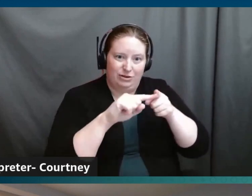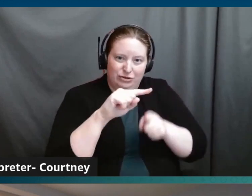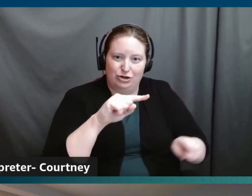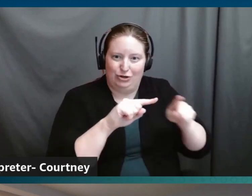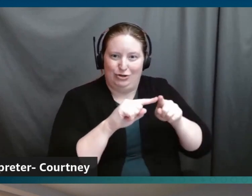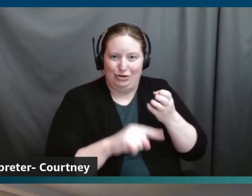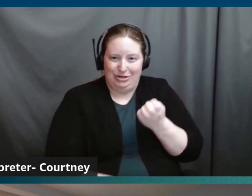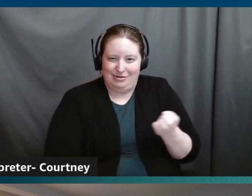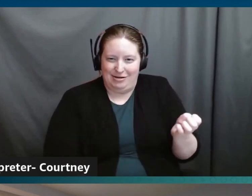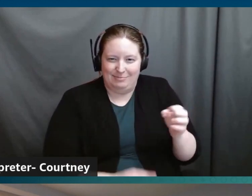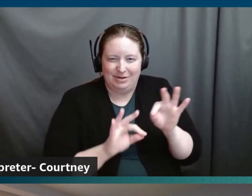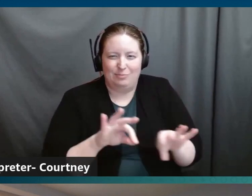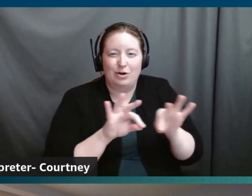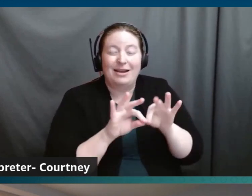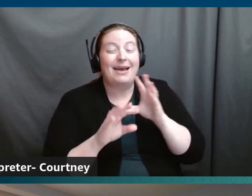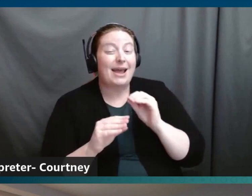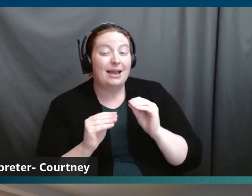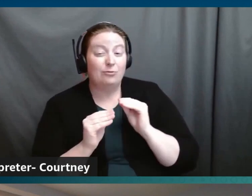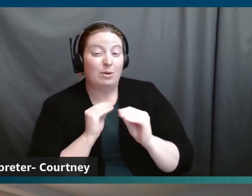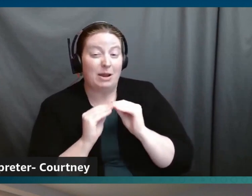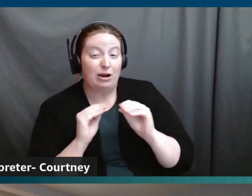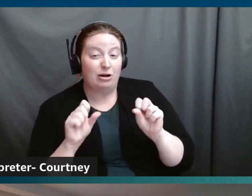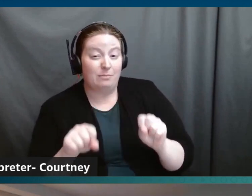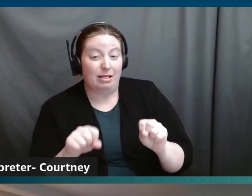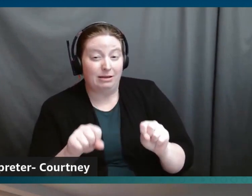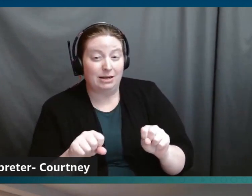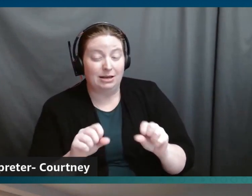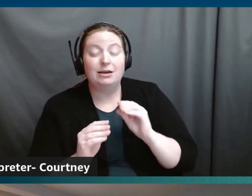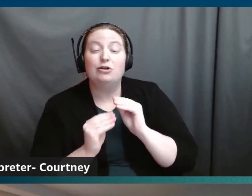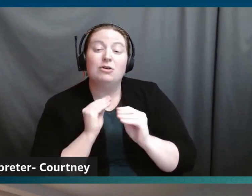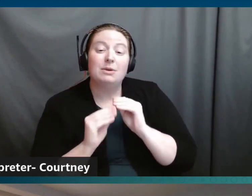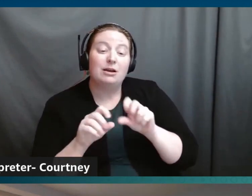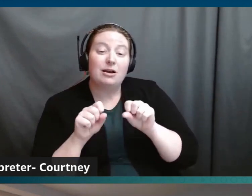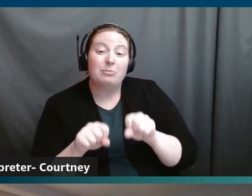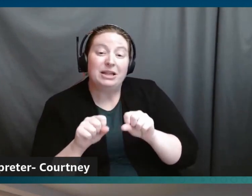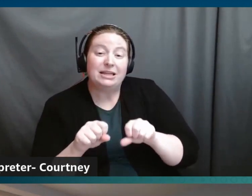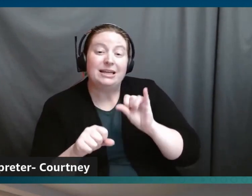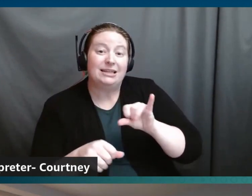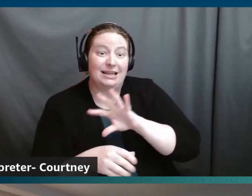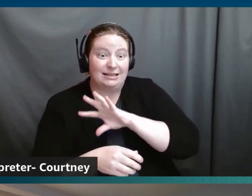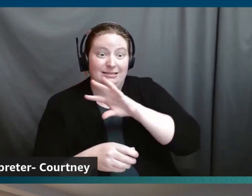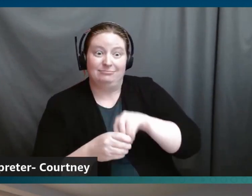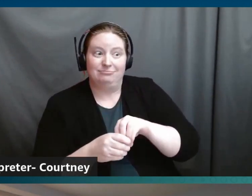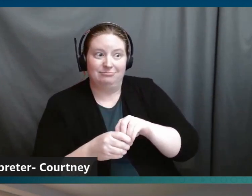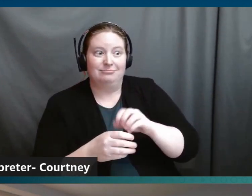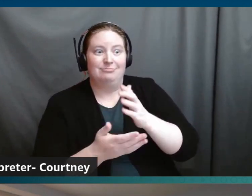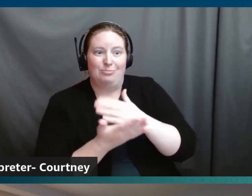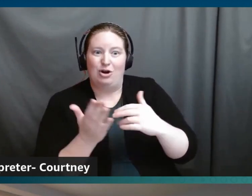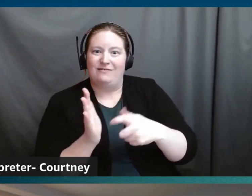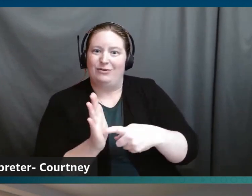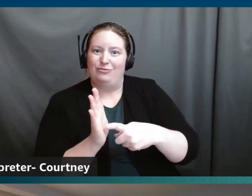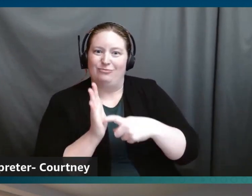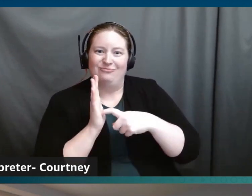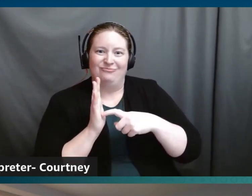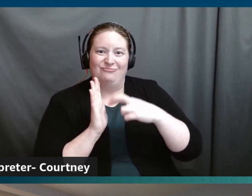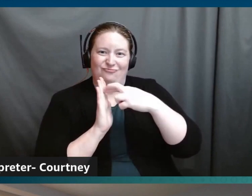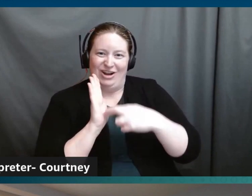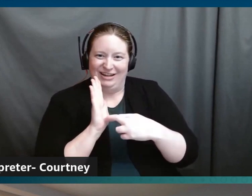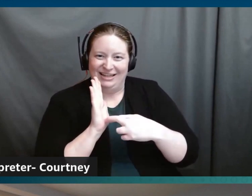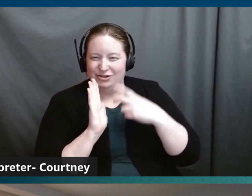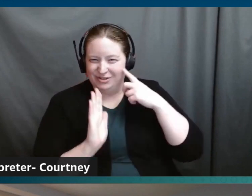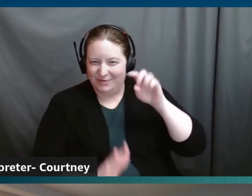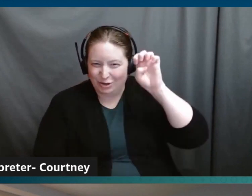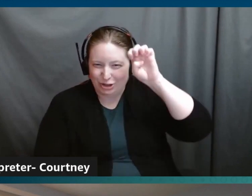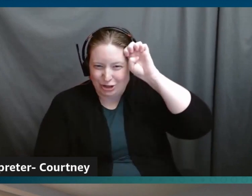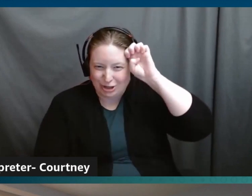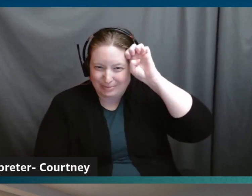And repairability, right? So repairability is becoming part of the regulations in Europe. So now there is a